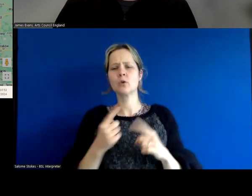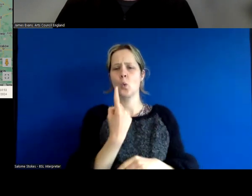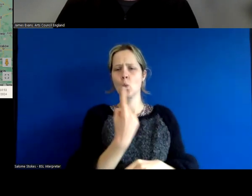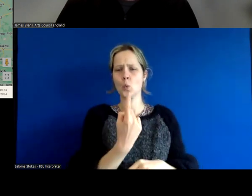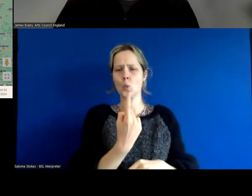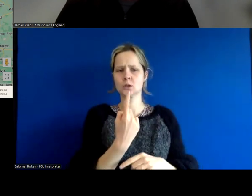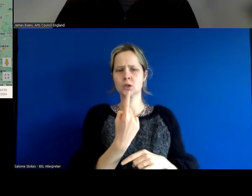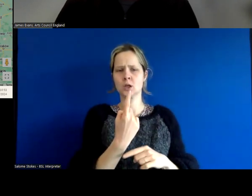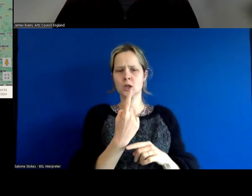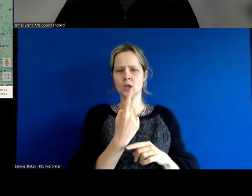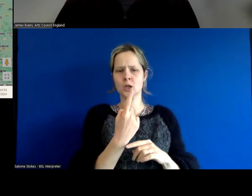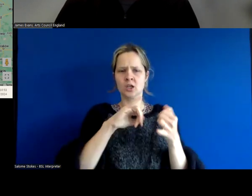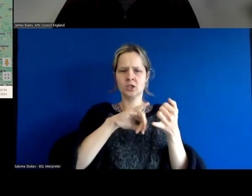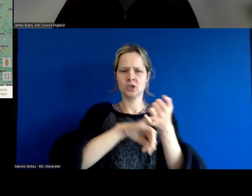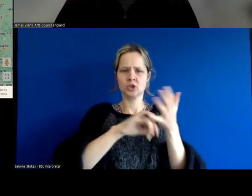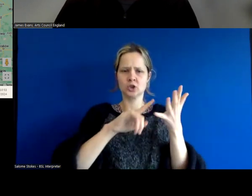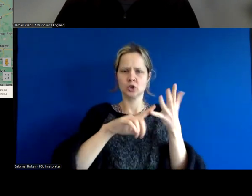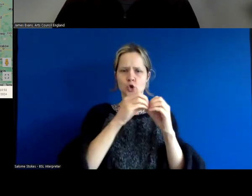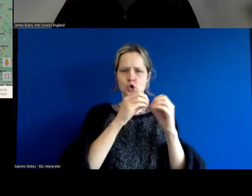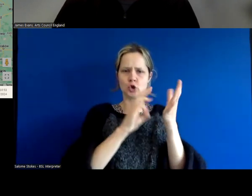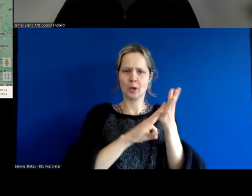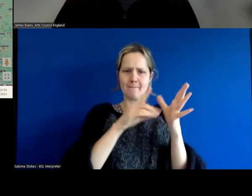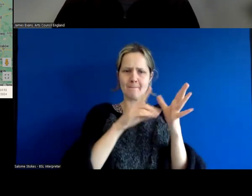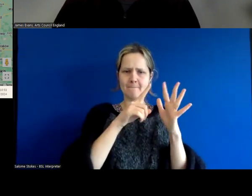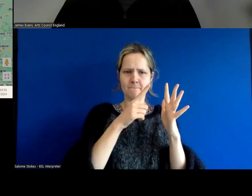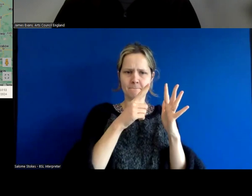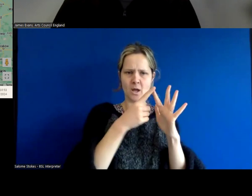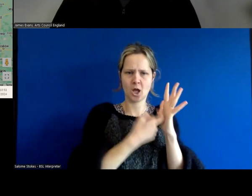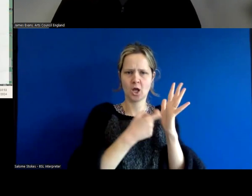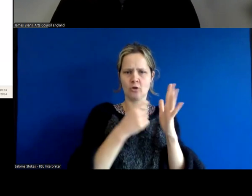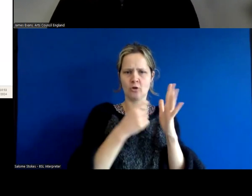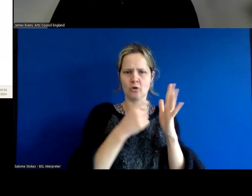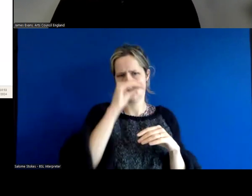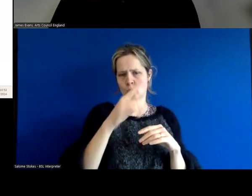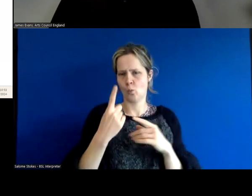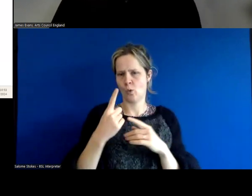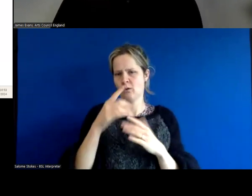report and one is a custom report. So I'll click on the custom report.